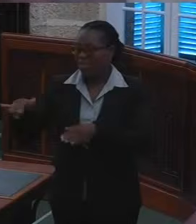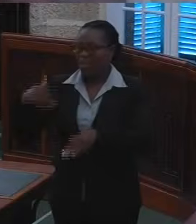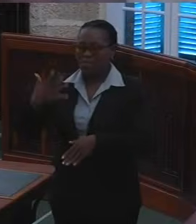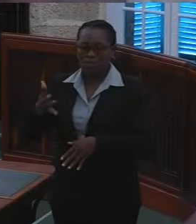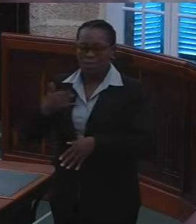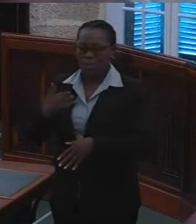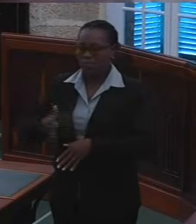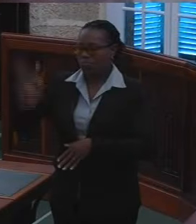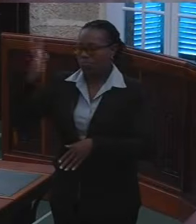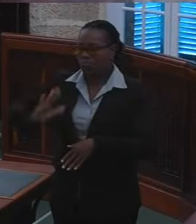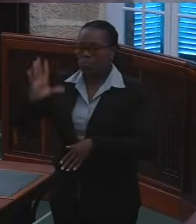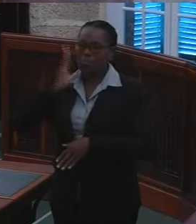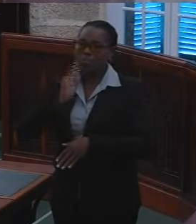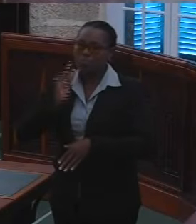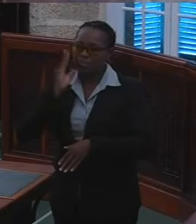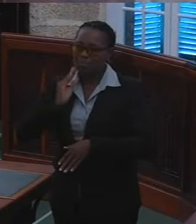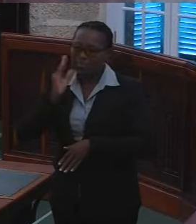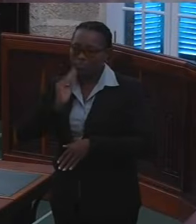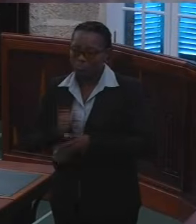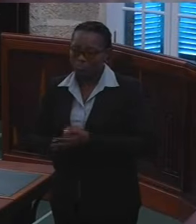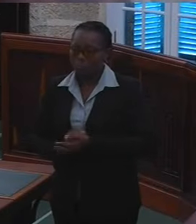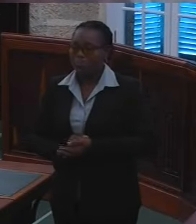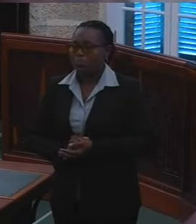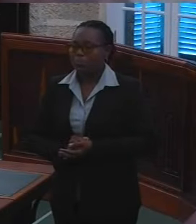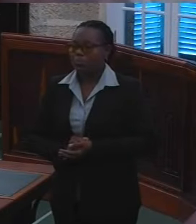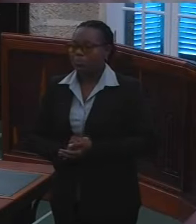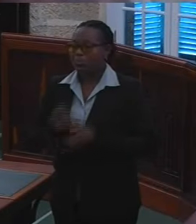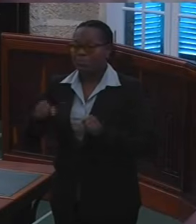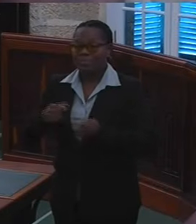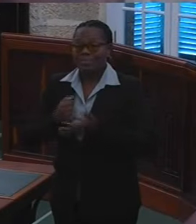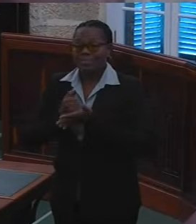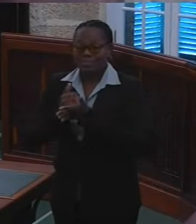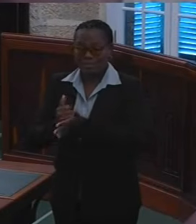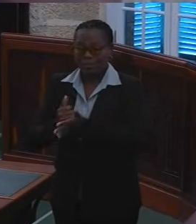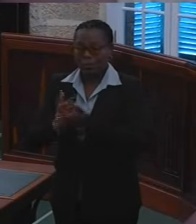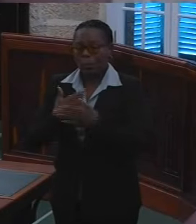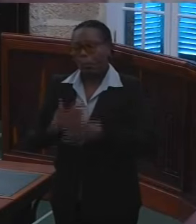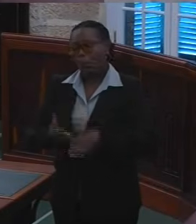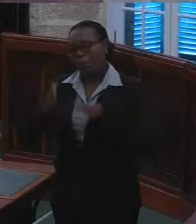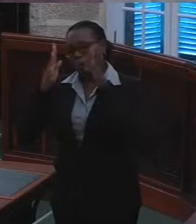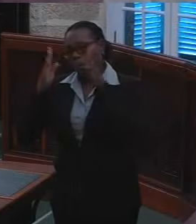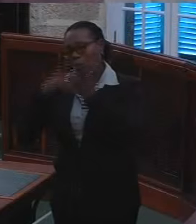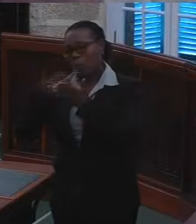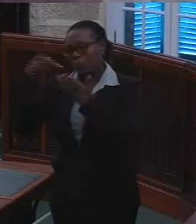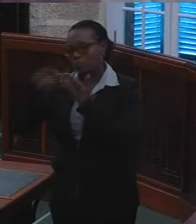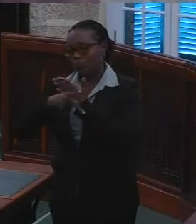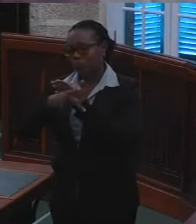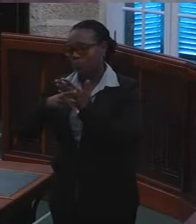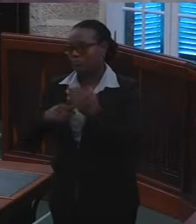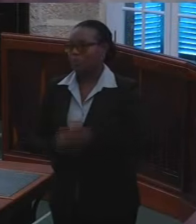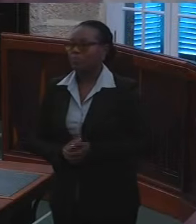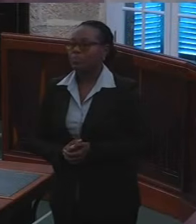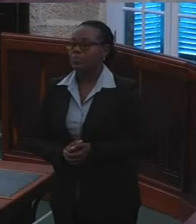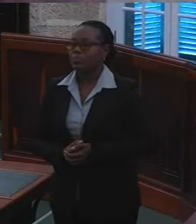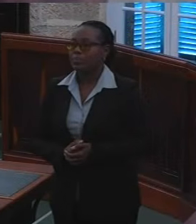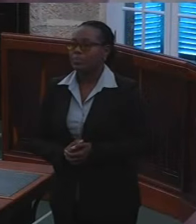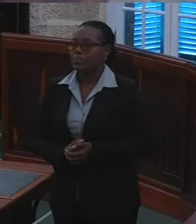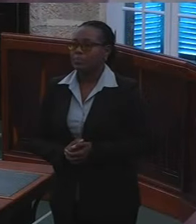all aspects of life before. So, Mr. Speaker, I look forward to this program.